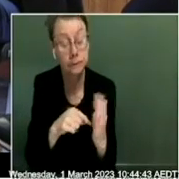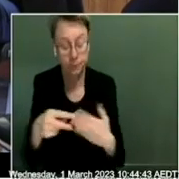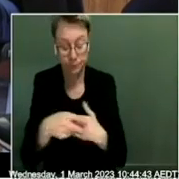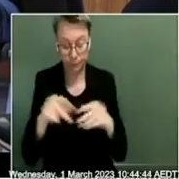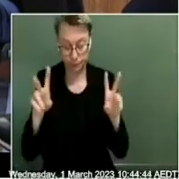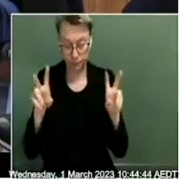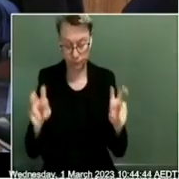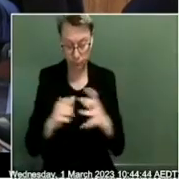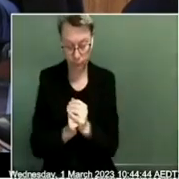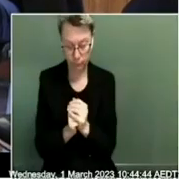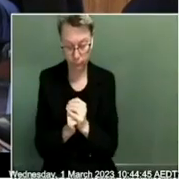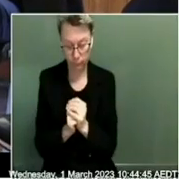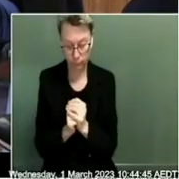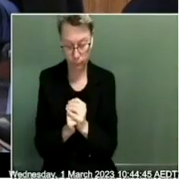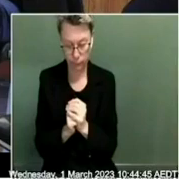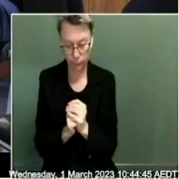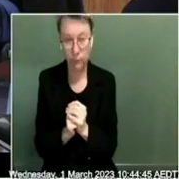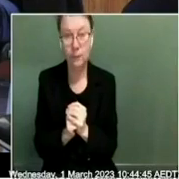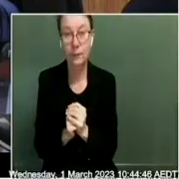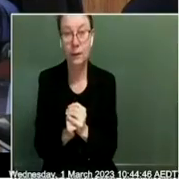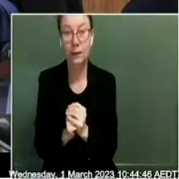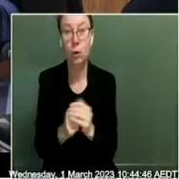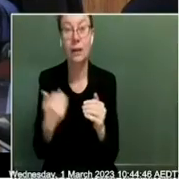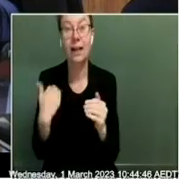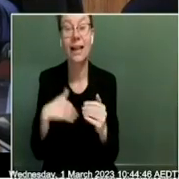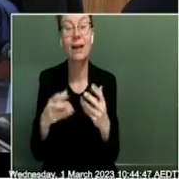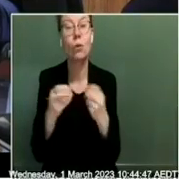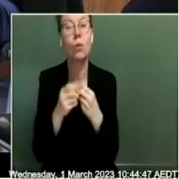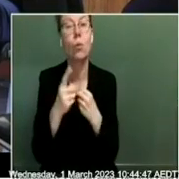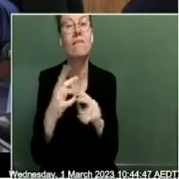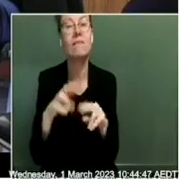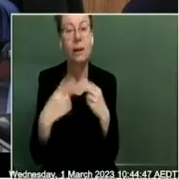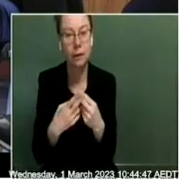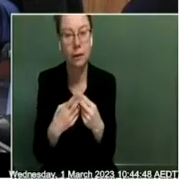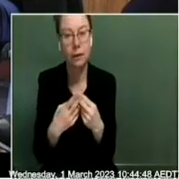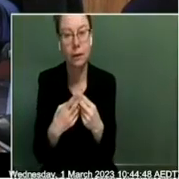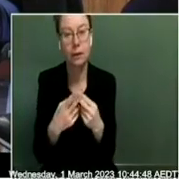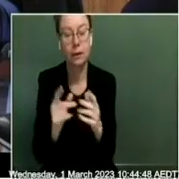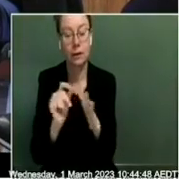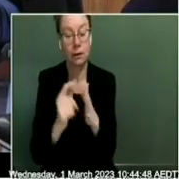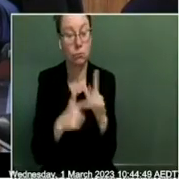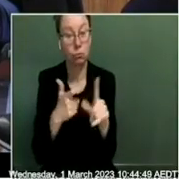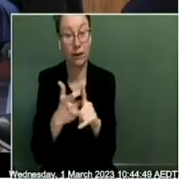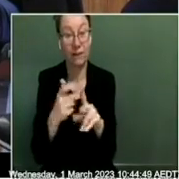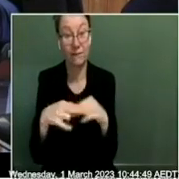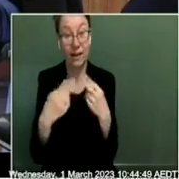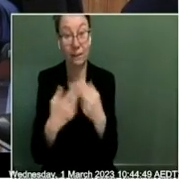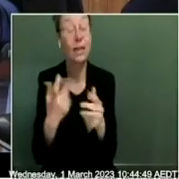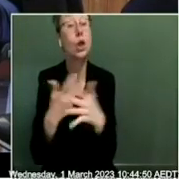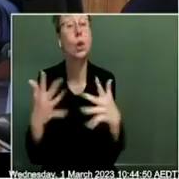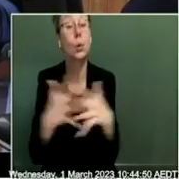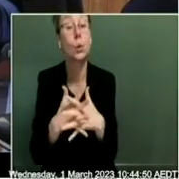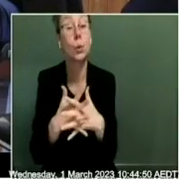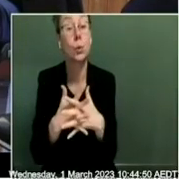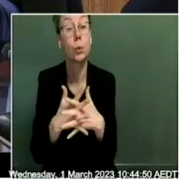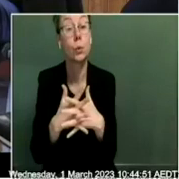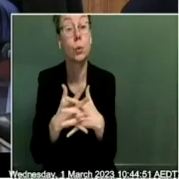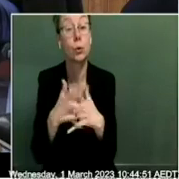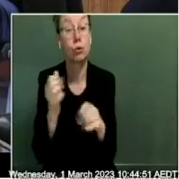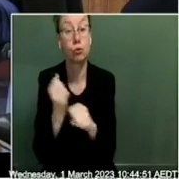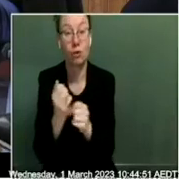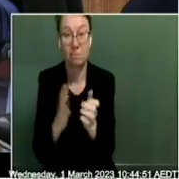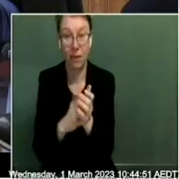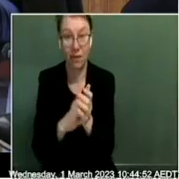Pratt family, so the Pratts in Kew. She was our grandmother was their domestic